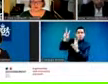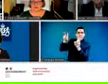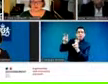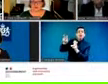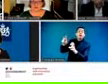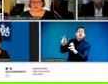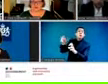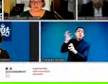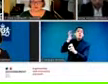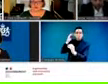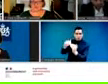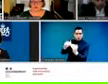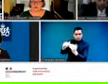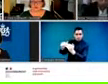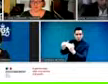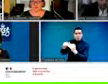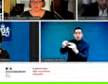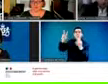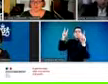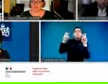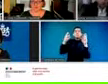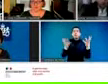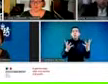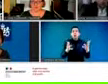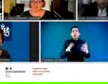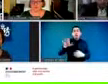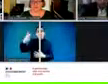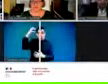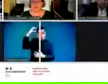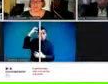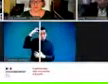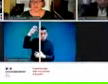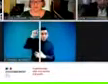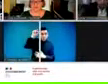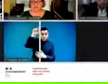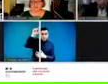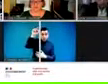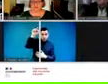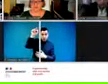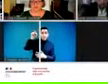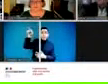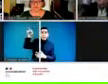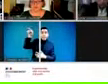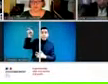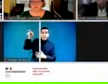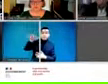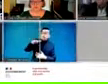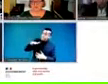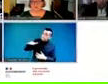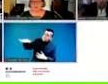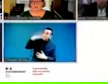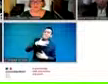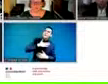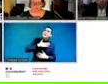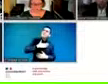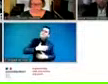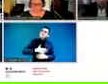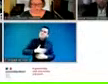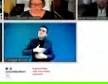in respect of equality, is to approach the new paradigm not through a lens